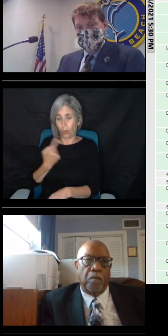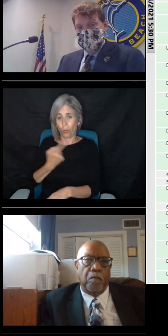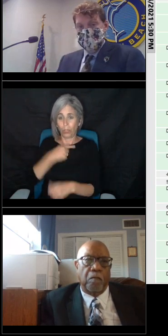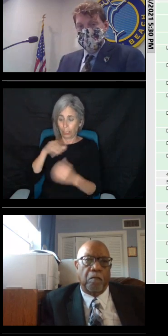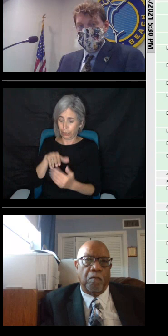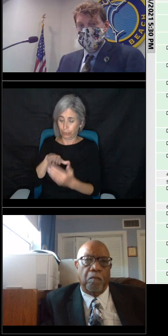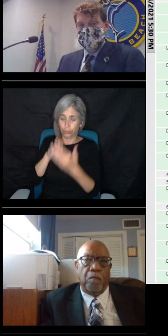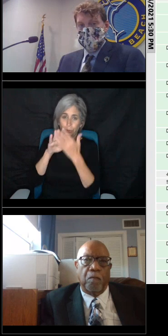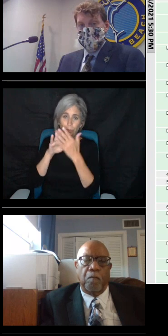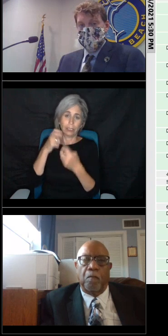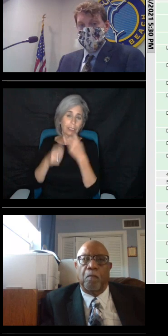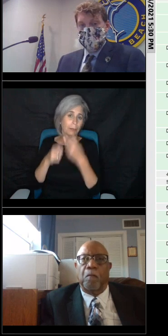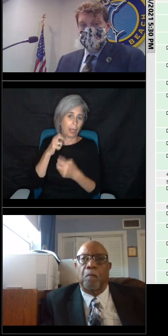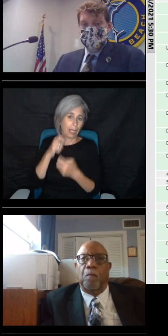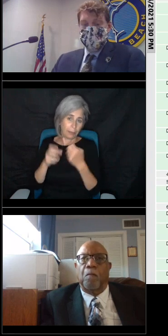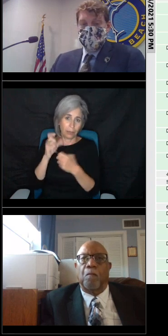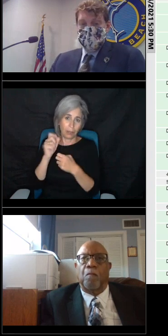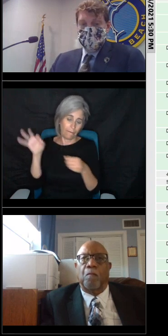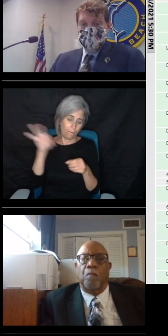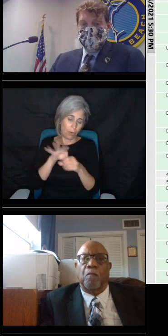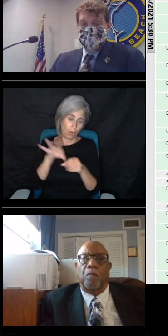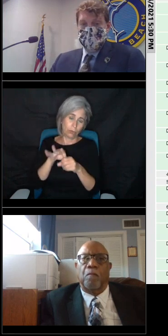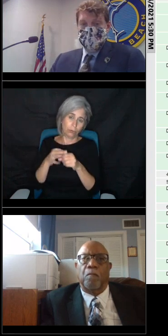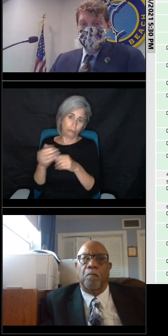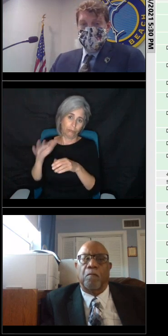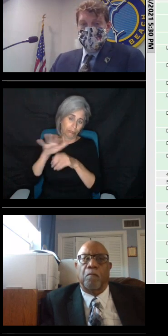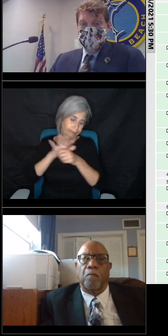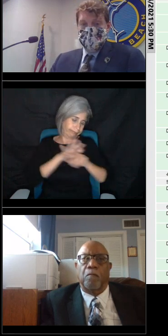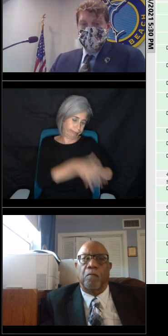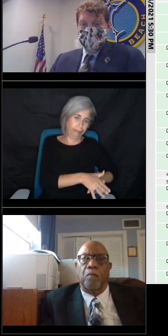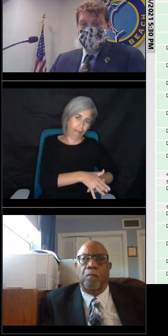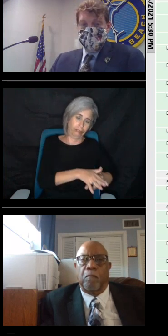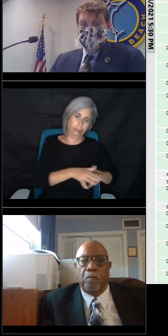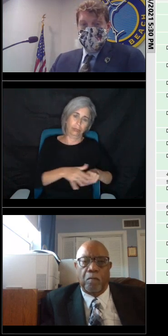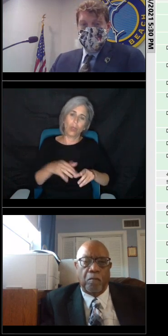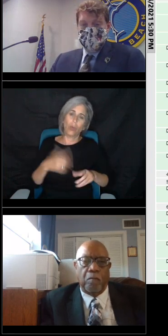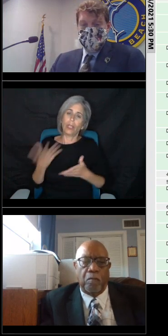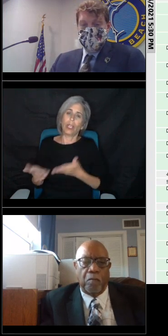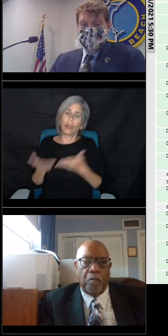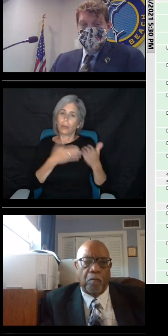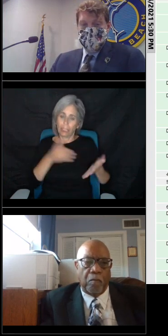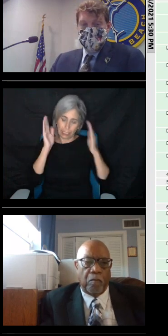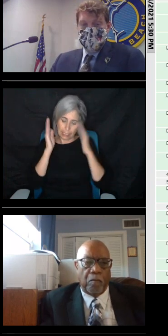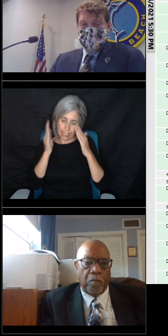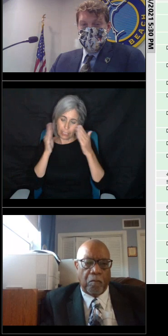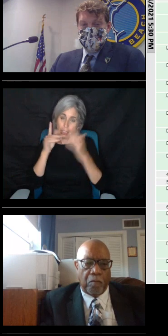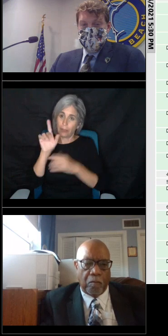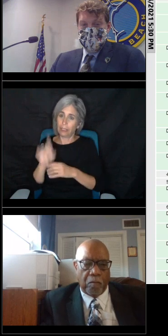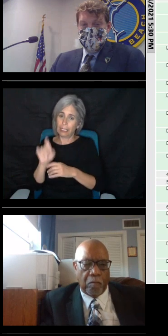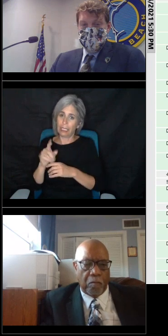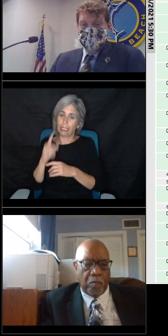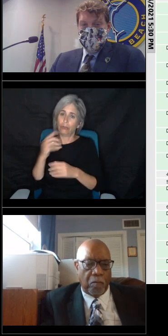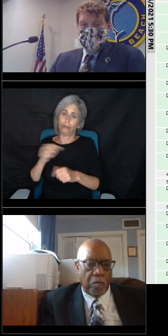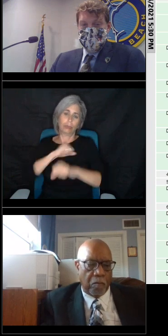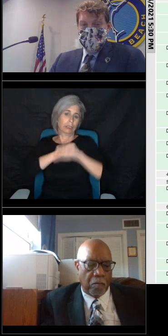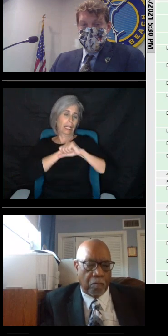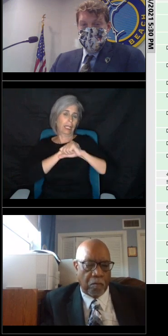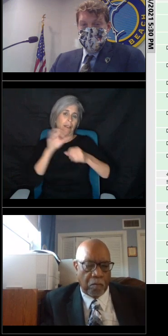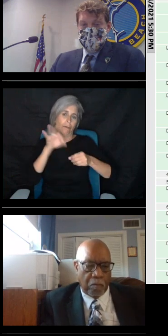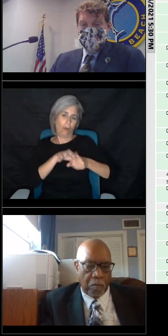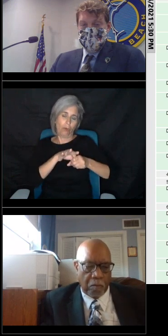address the issue of voter suppression. We are bringing attention to the need to protect the